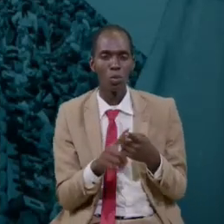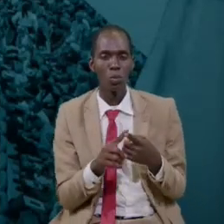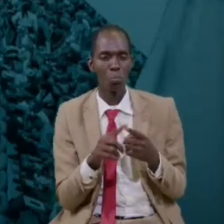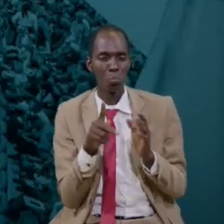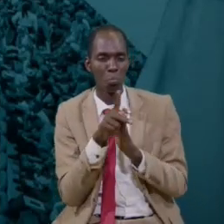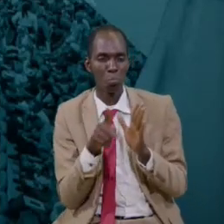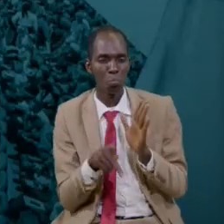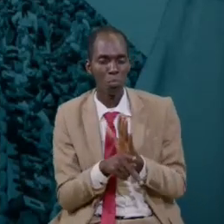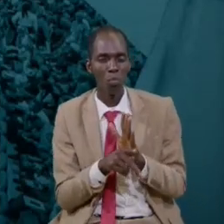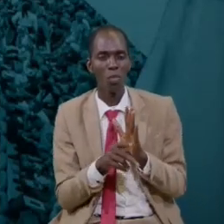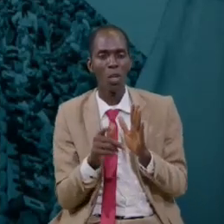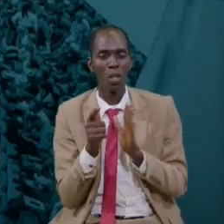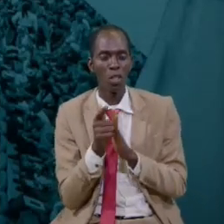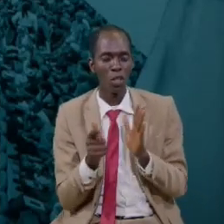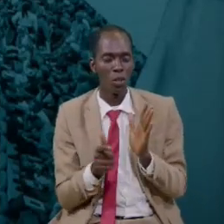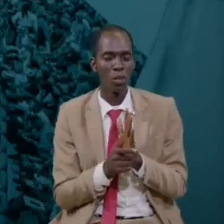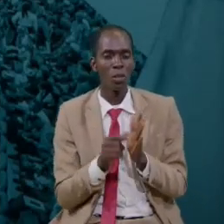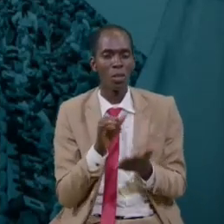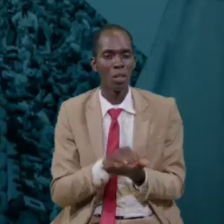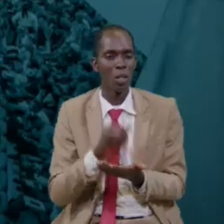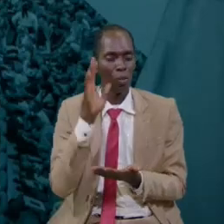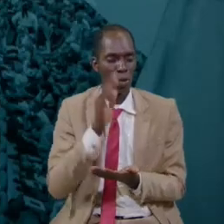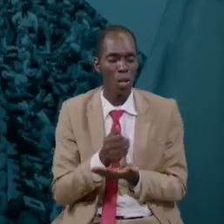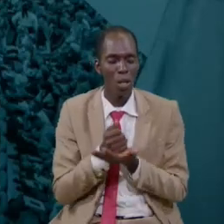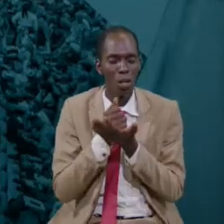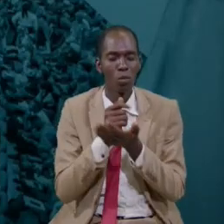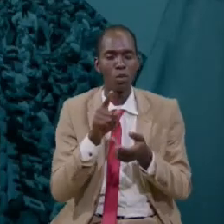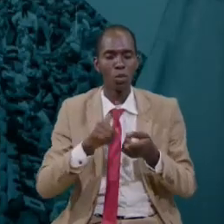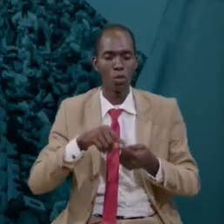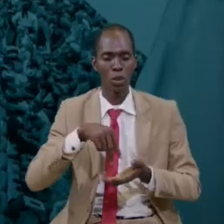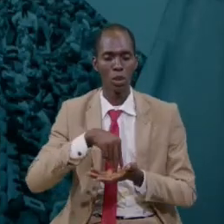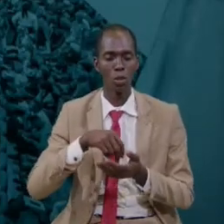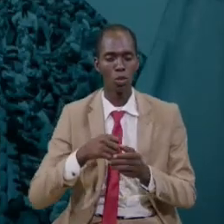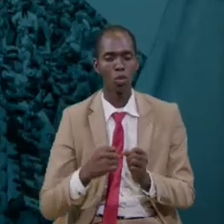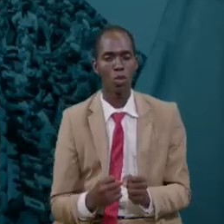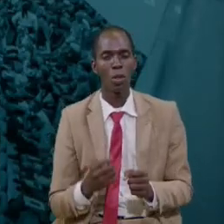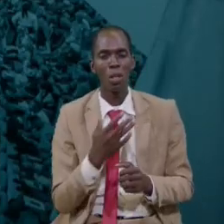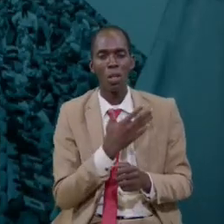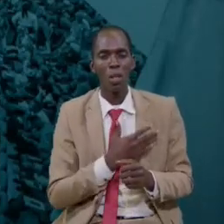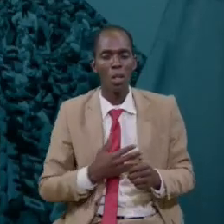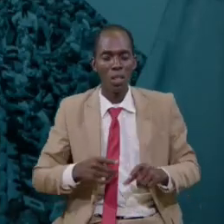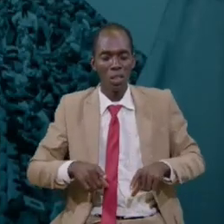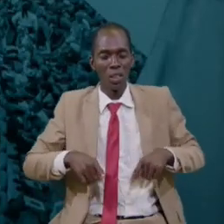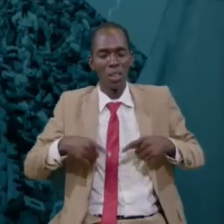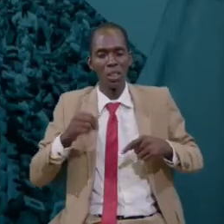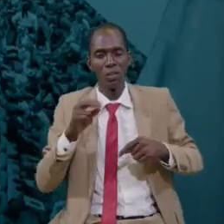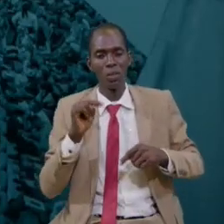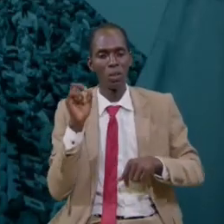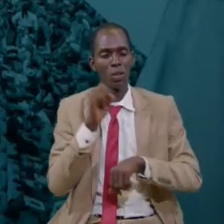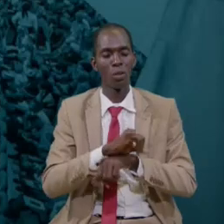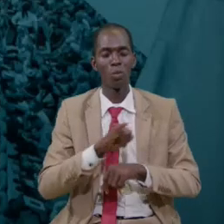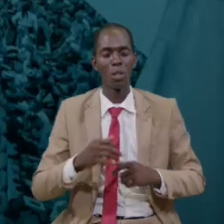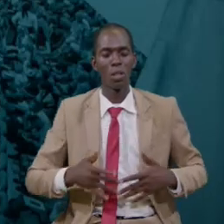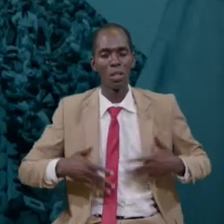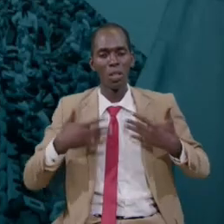fundamentals that will help you to stand strong and live an overcoming life as a believer. It will be